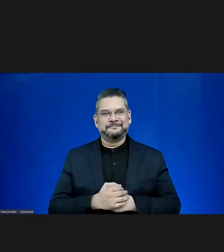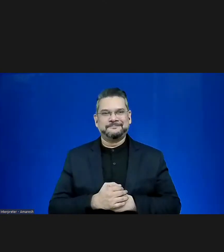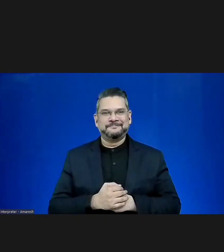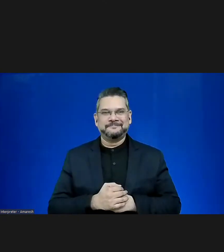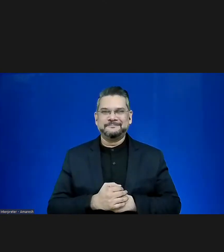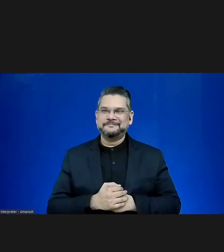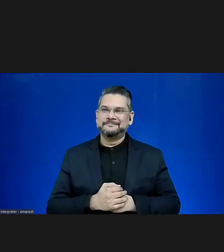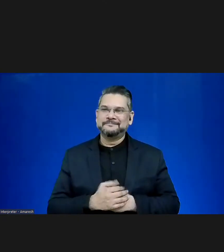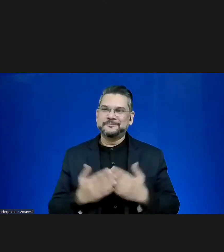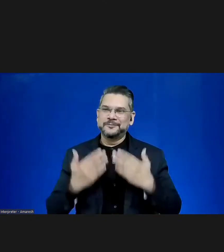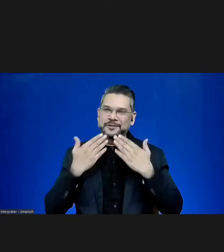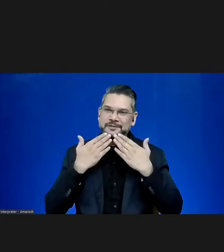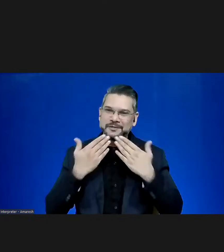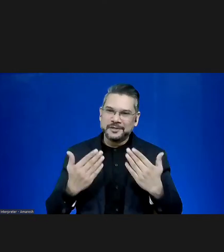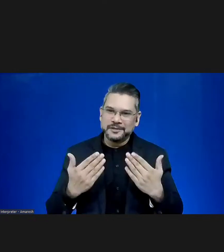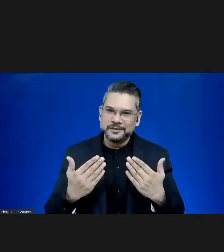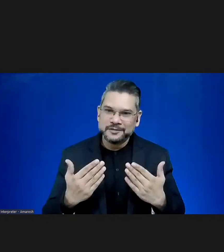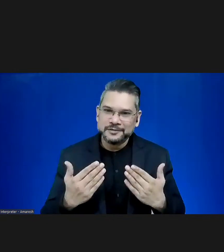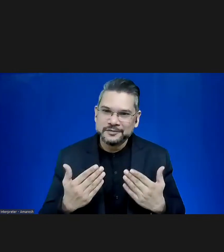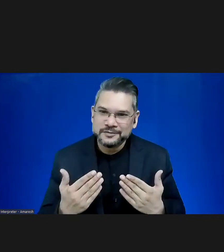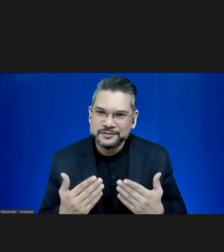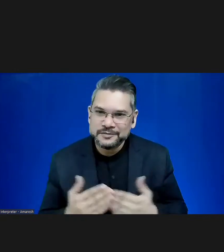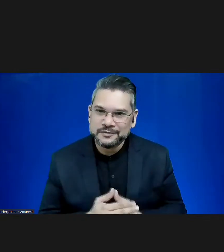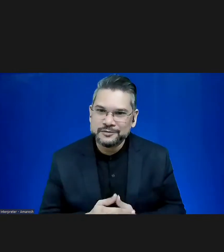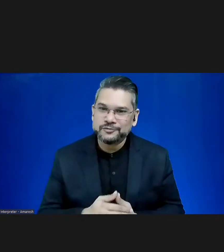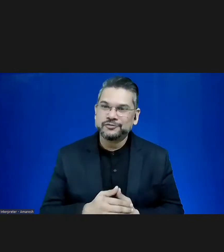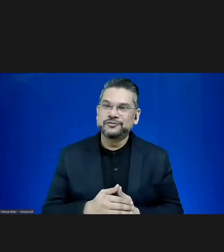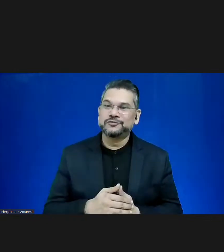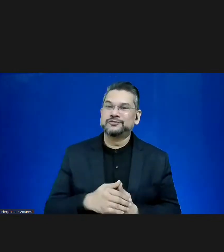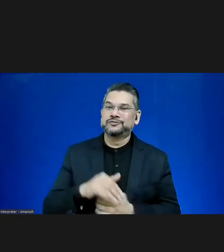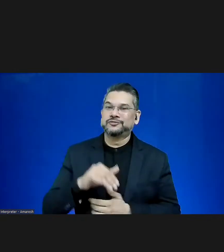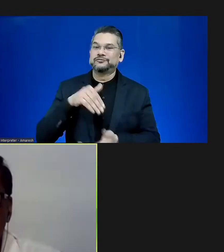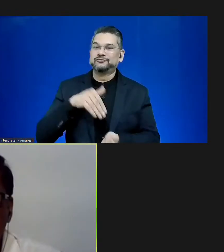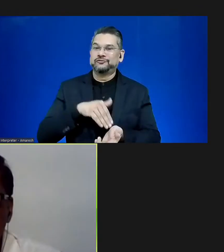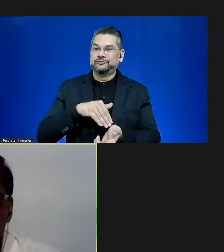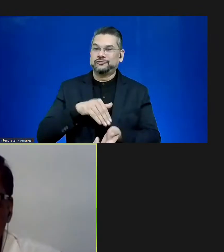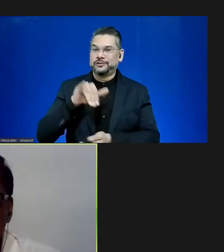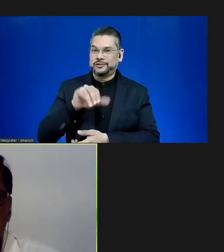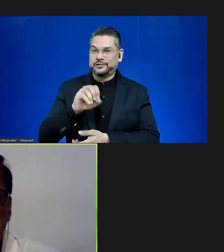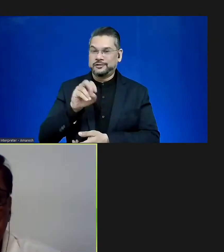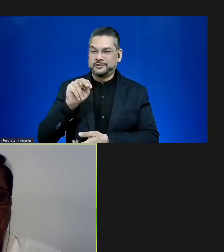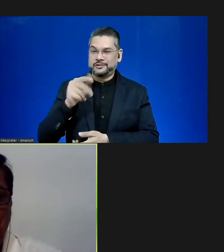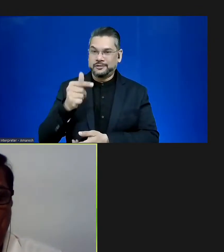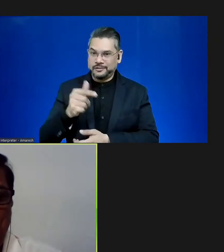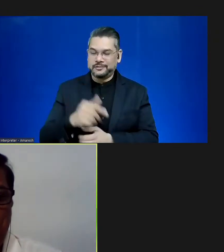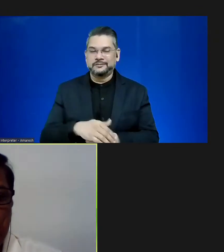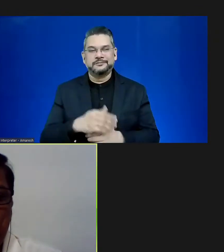Thank you, Dr. Young, and thank you, Jaunita. I think